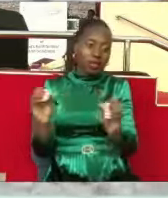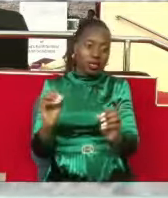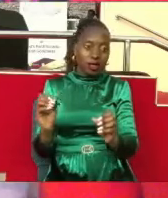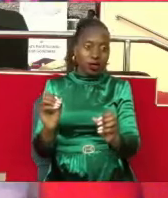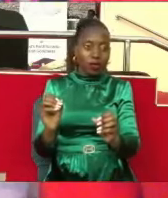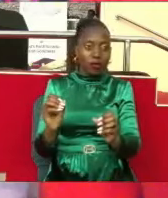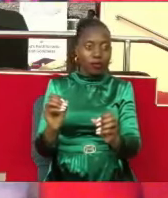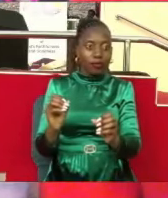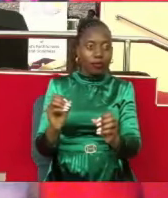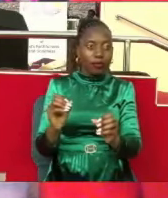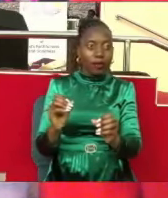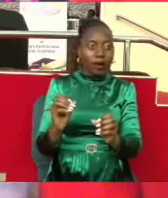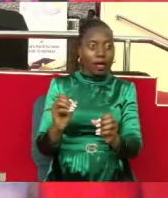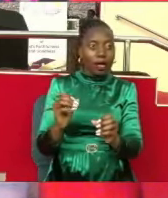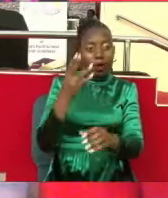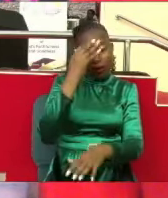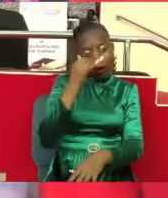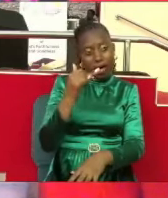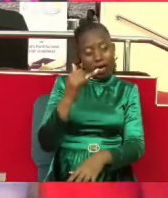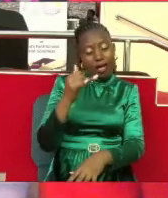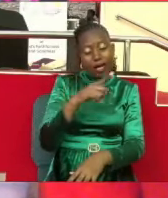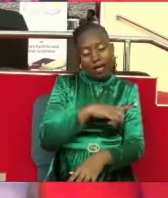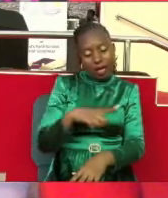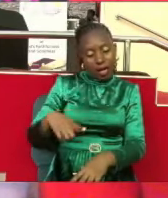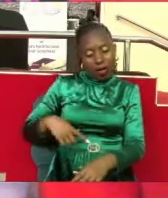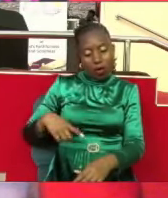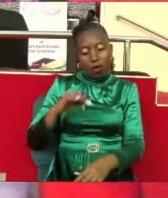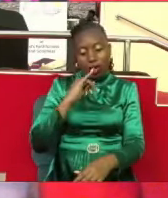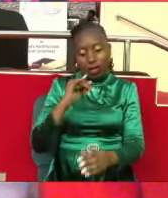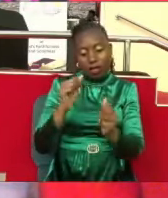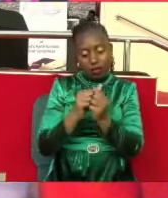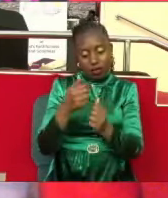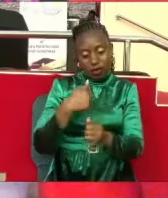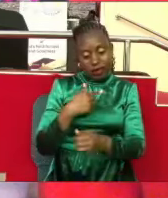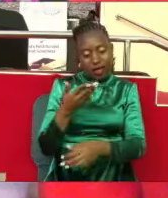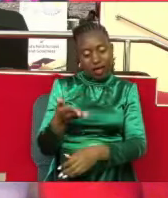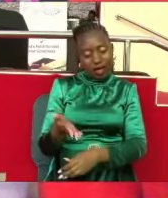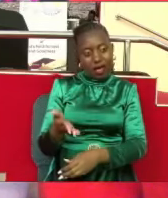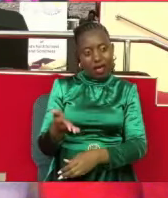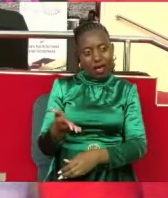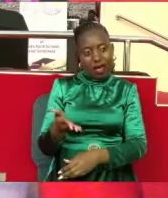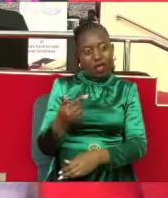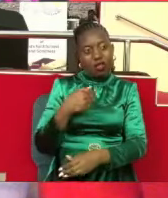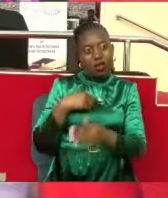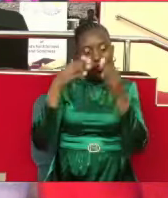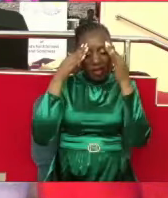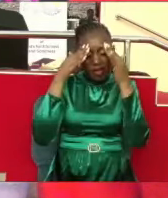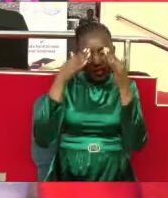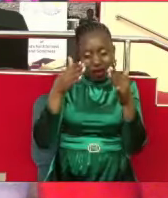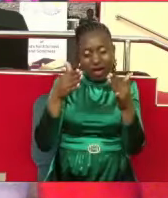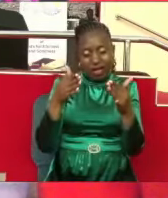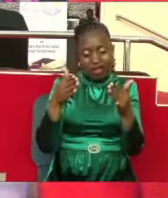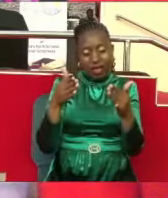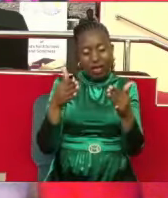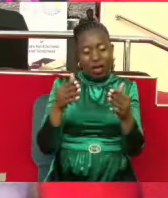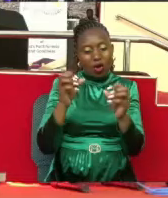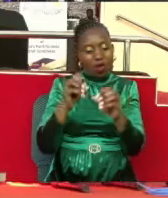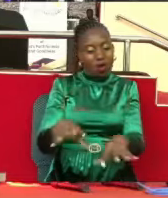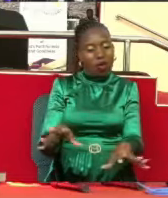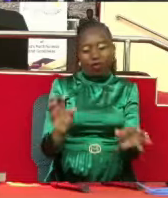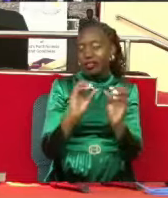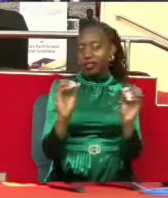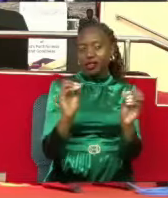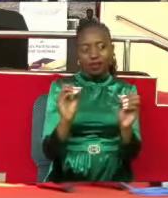hajafanya. The Lord is with me right here. Kwa sababu Bwana yupo pamoja nami. So I'm not concentrating on the presence of losses. So